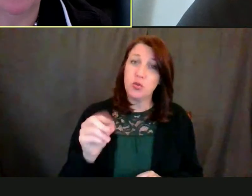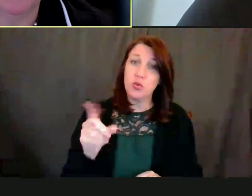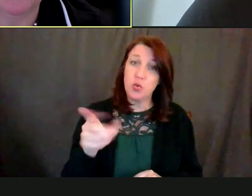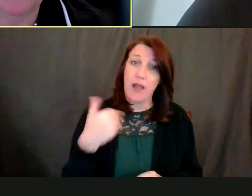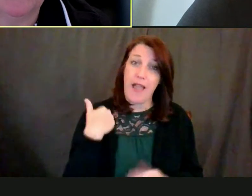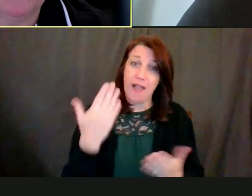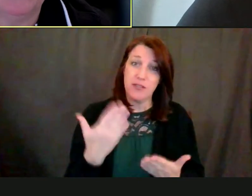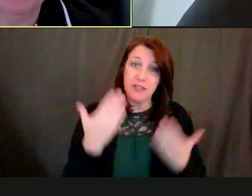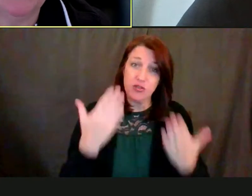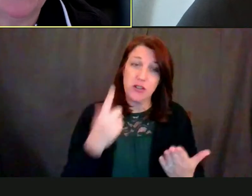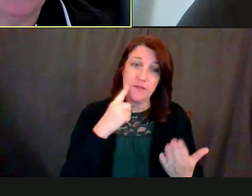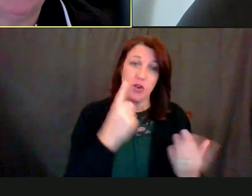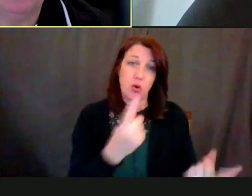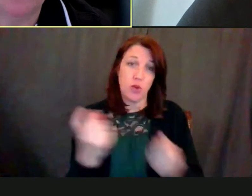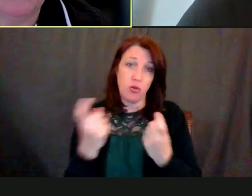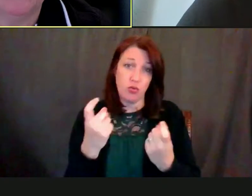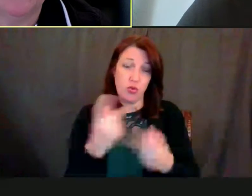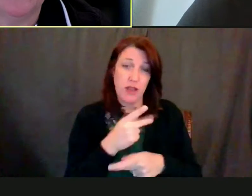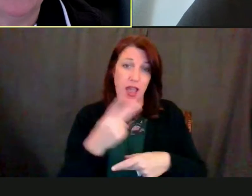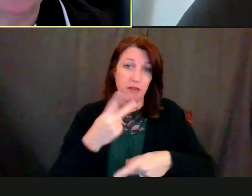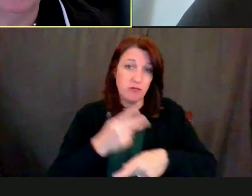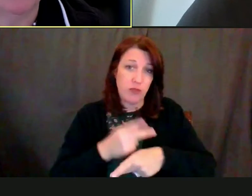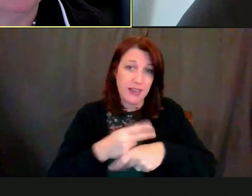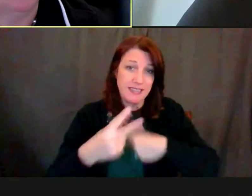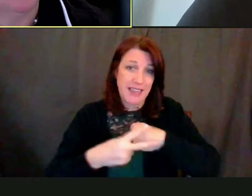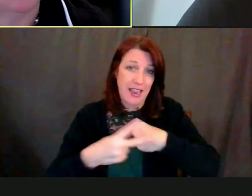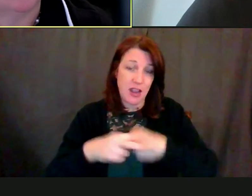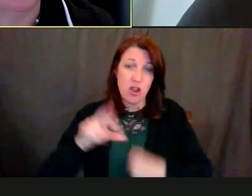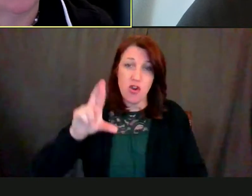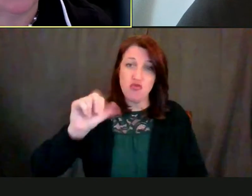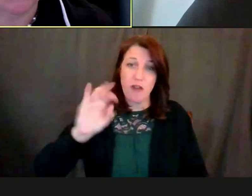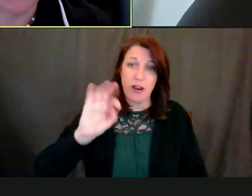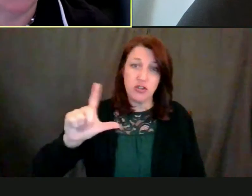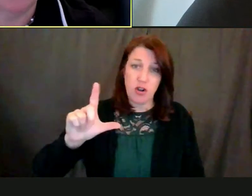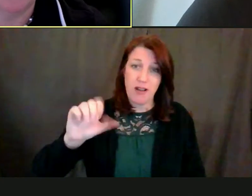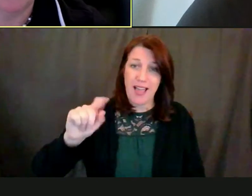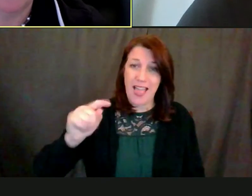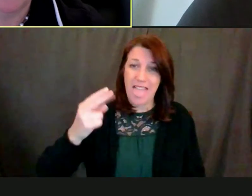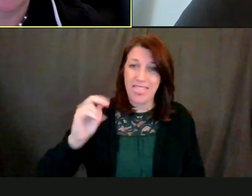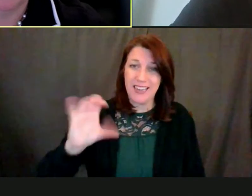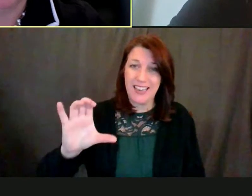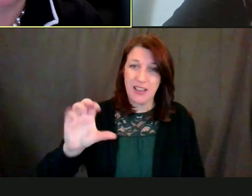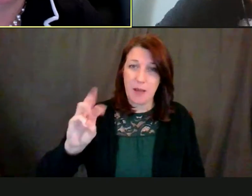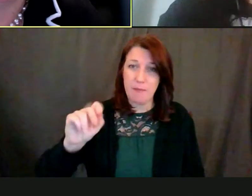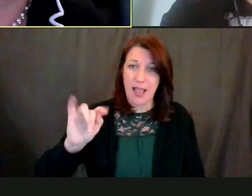suggestions for recruiting and retaining racial and ethnic minorities in research?